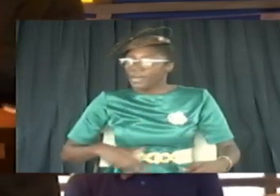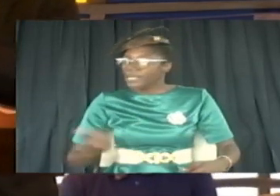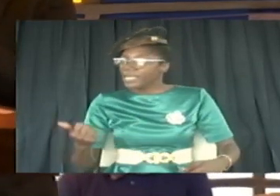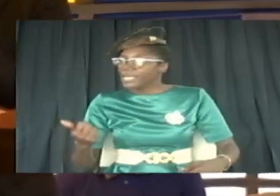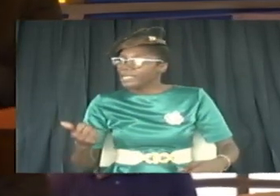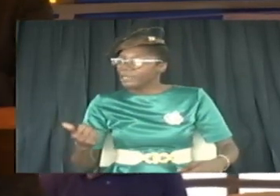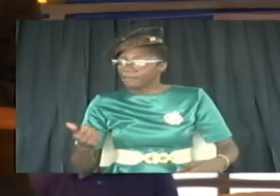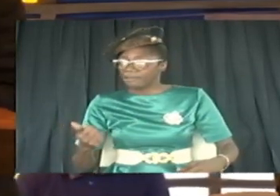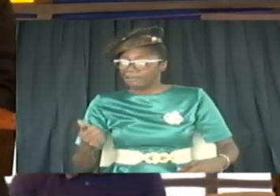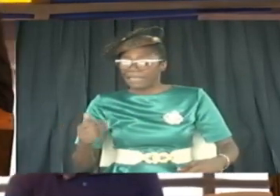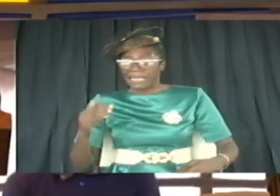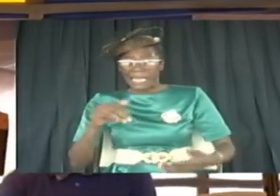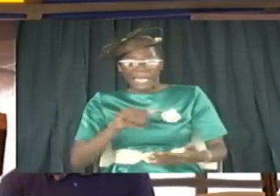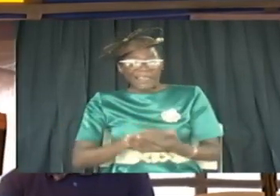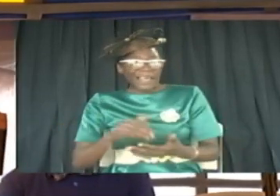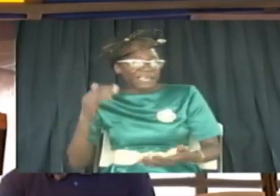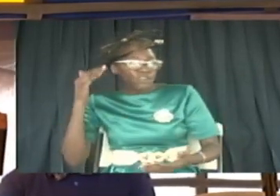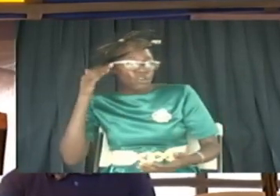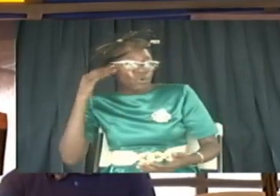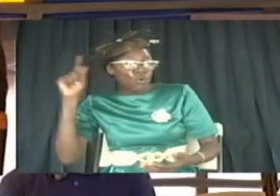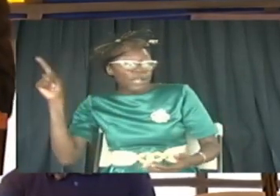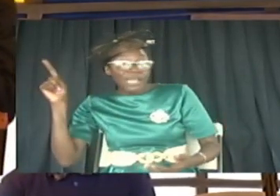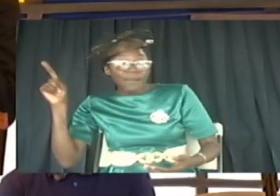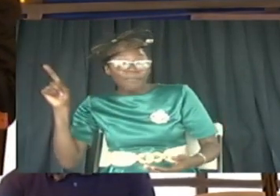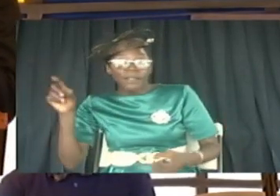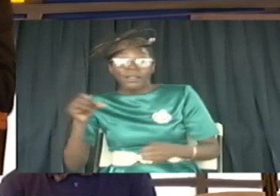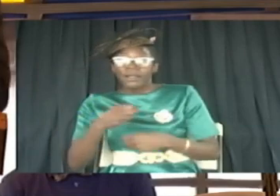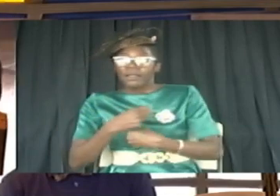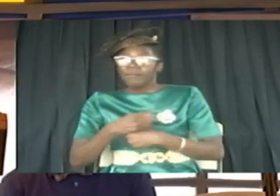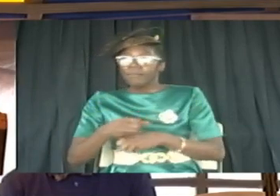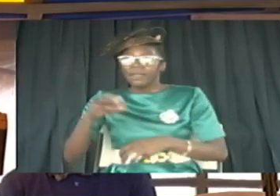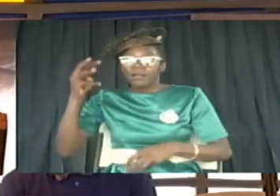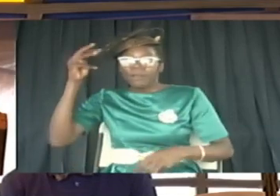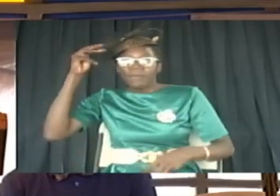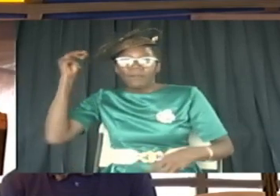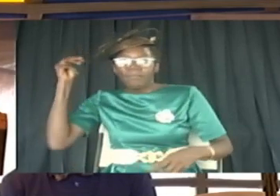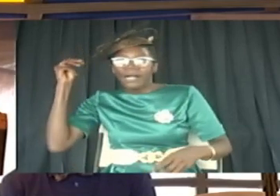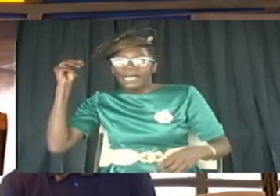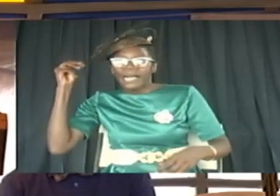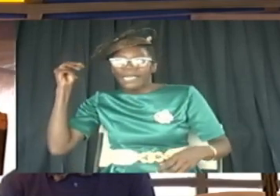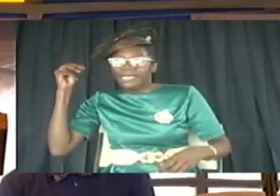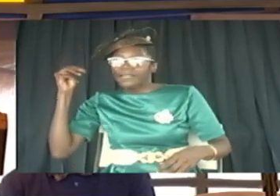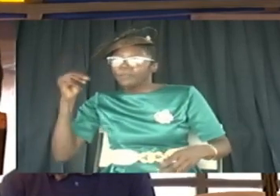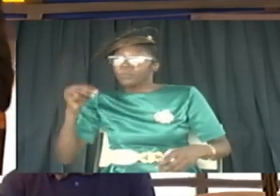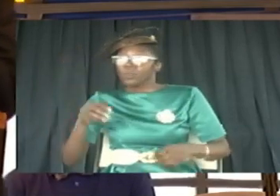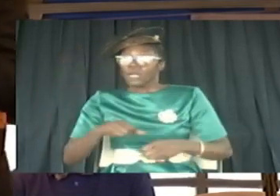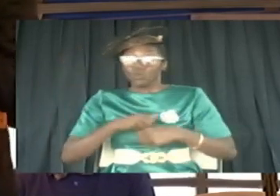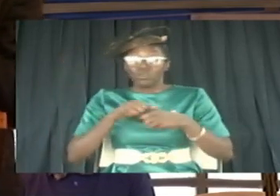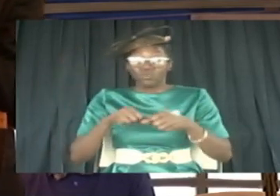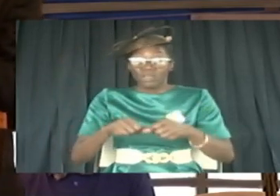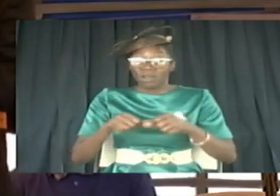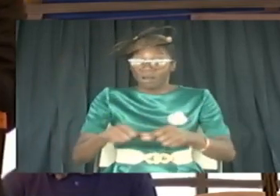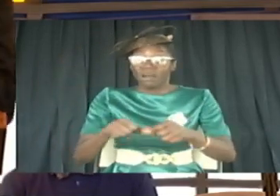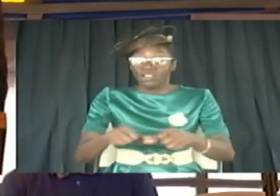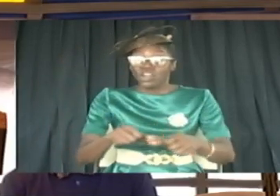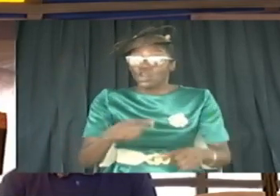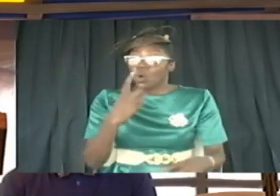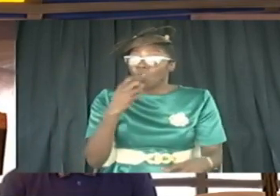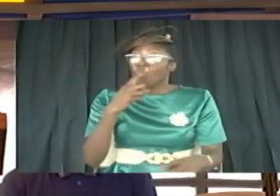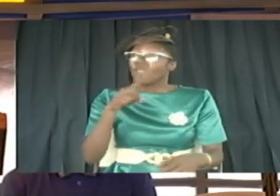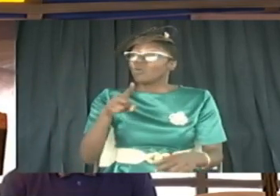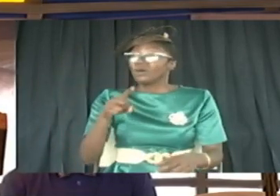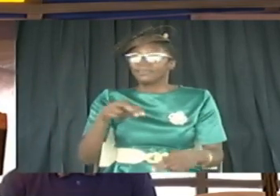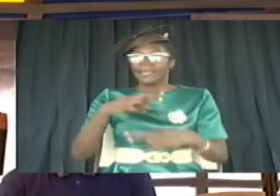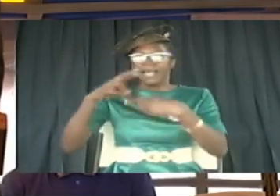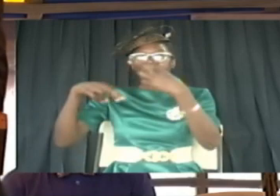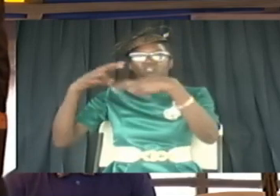him, he decided that he was going to maintain who he was and his relationship with